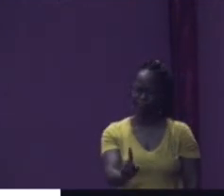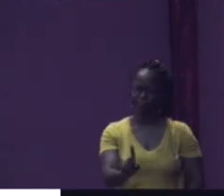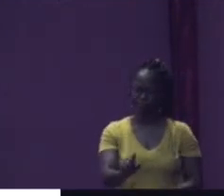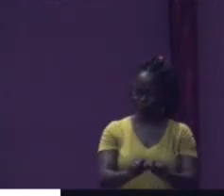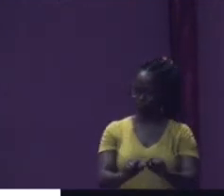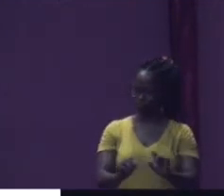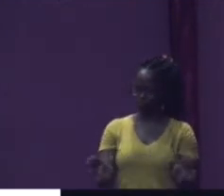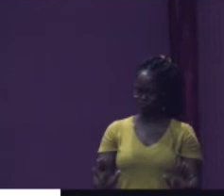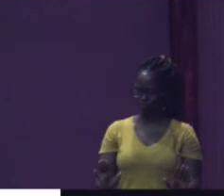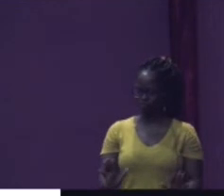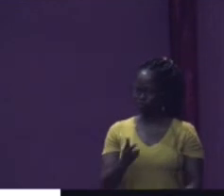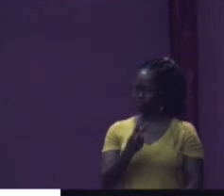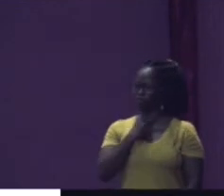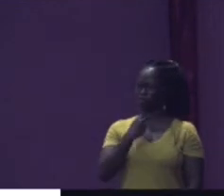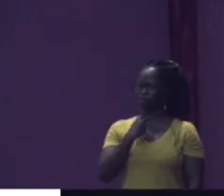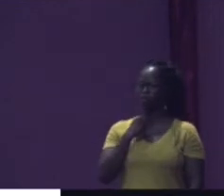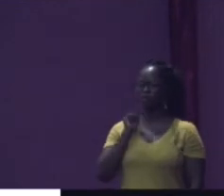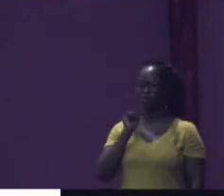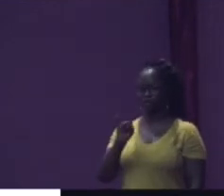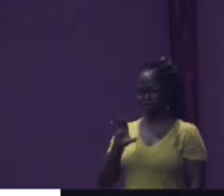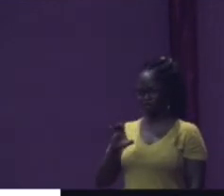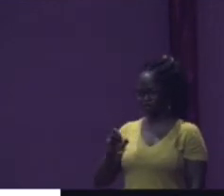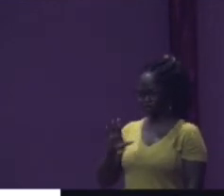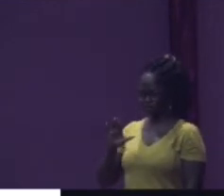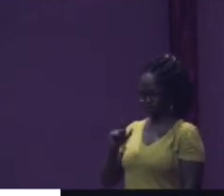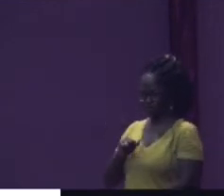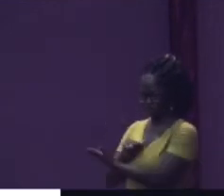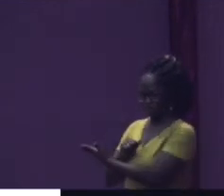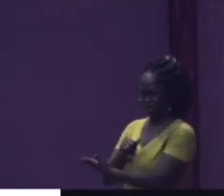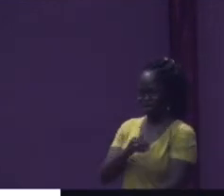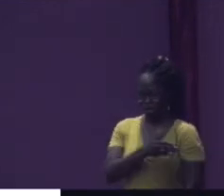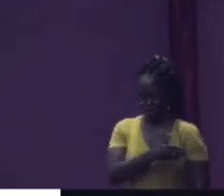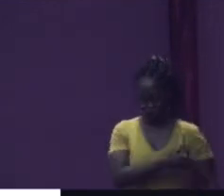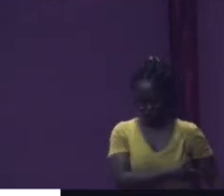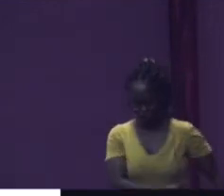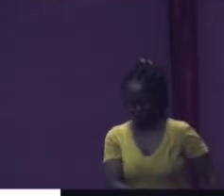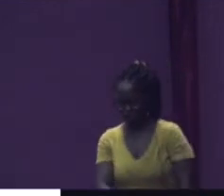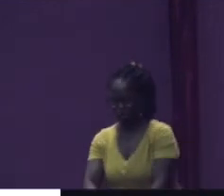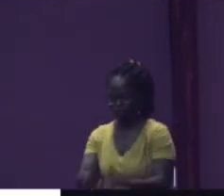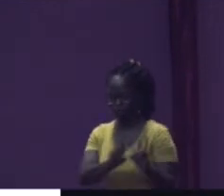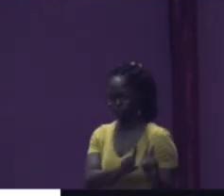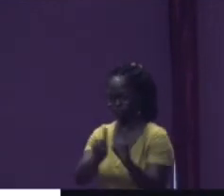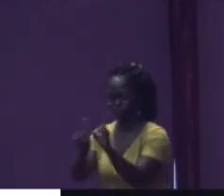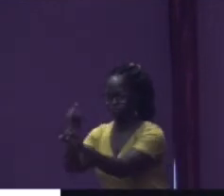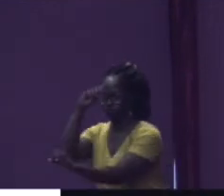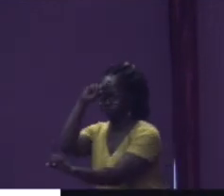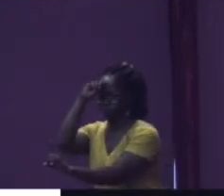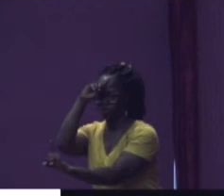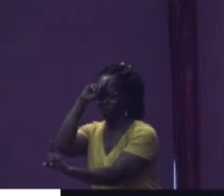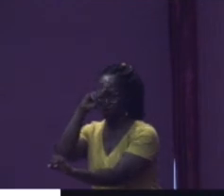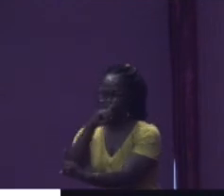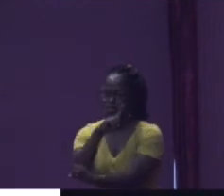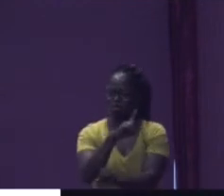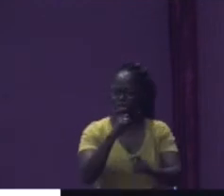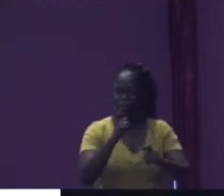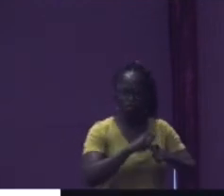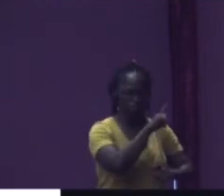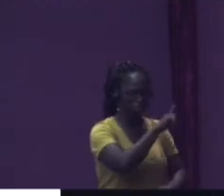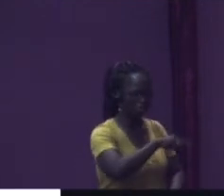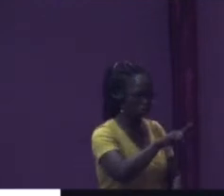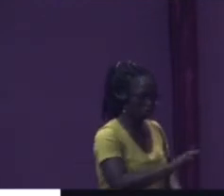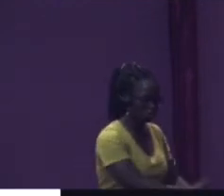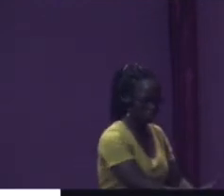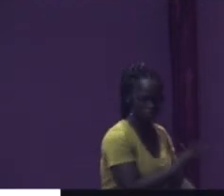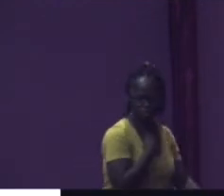door is then closed to her. The woman goes in alone, and the door is shut in her face. Not all